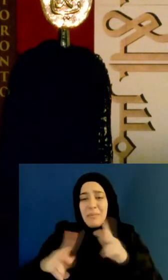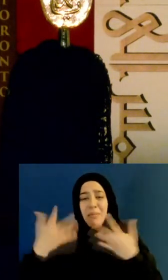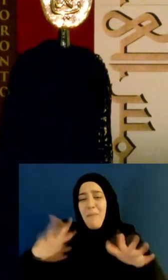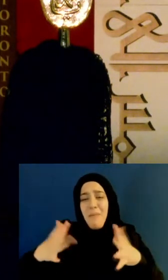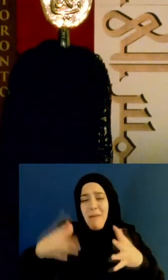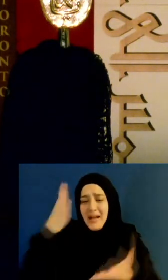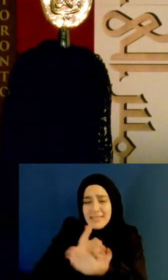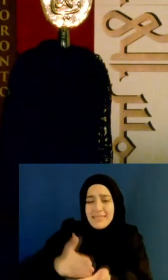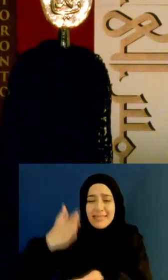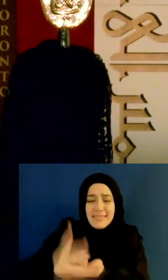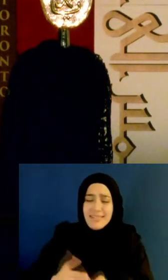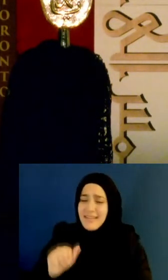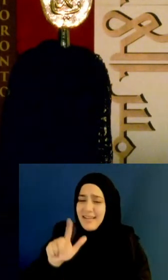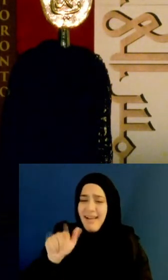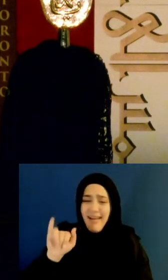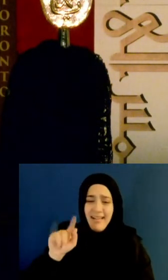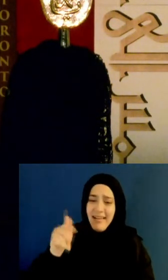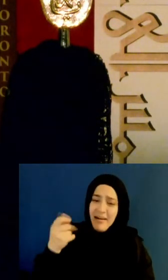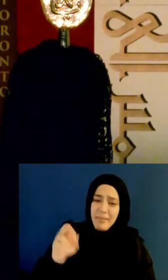Matame Hussein.